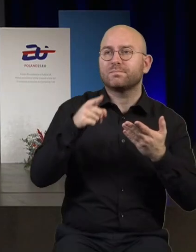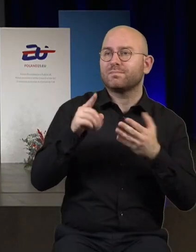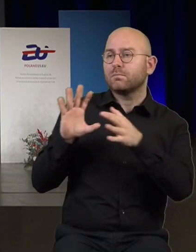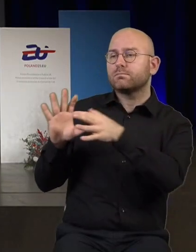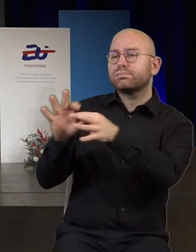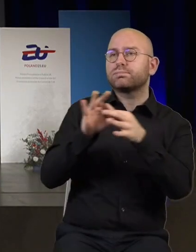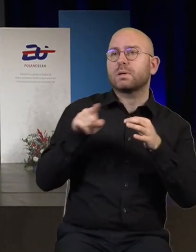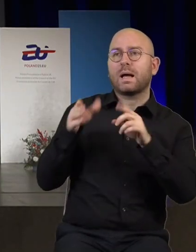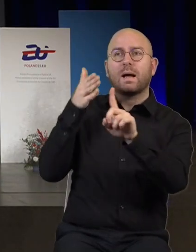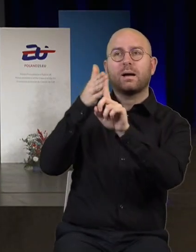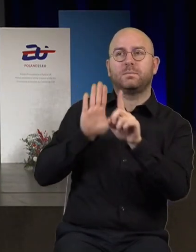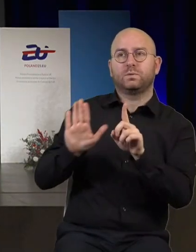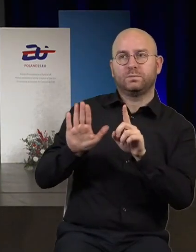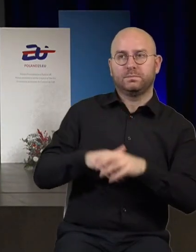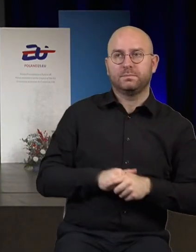Because